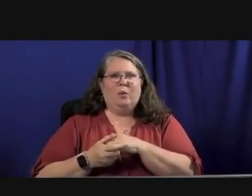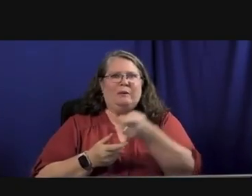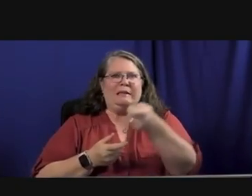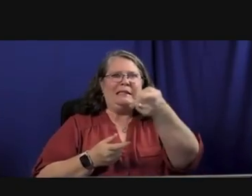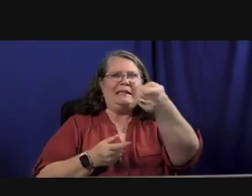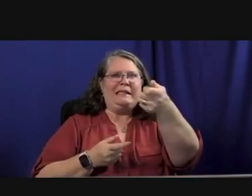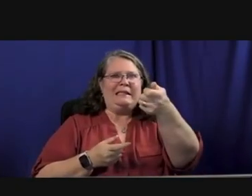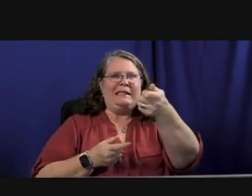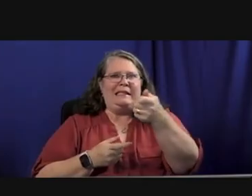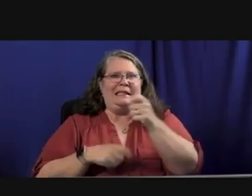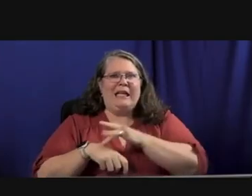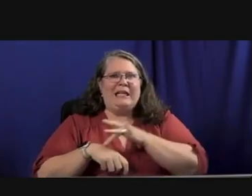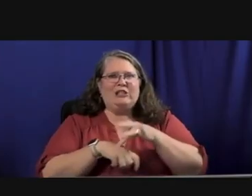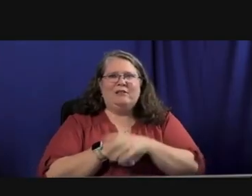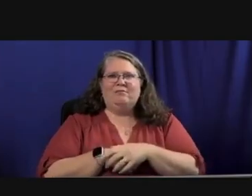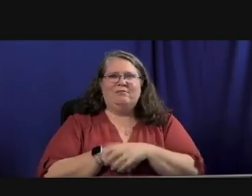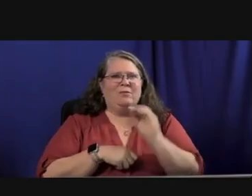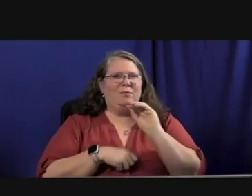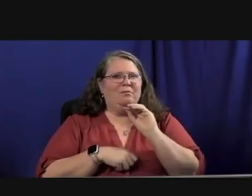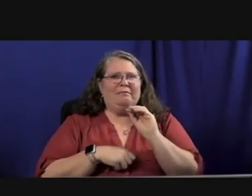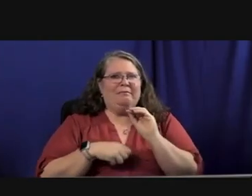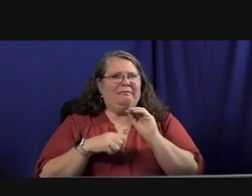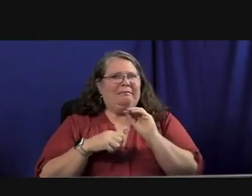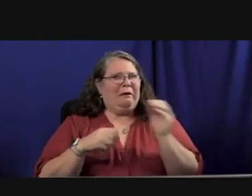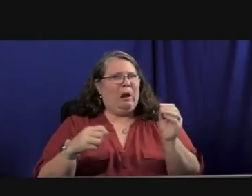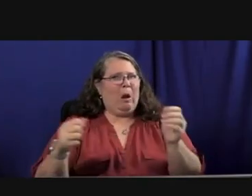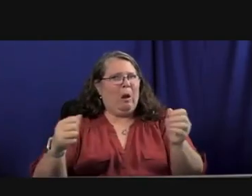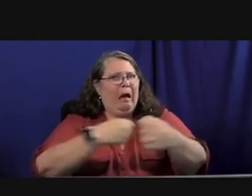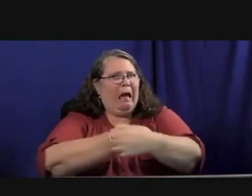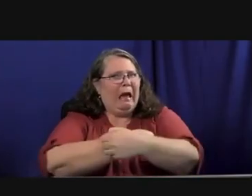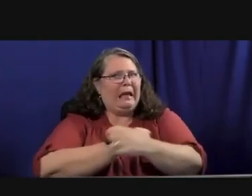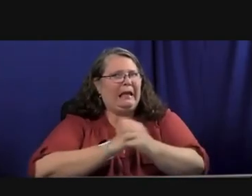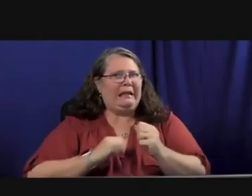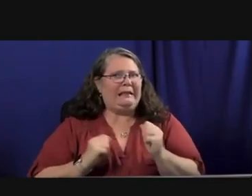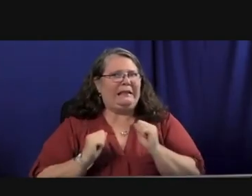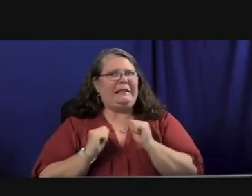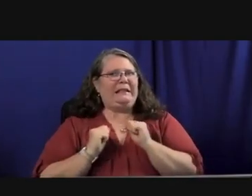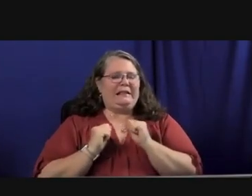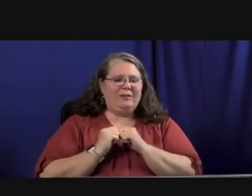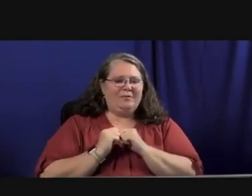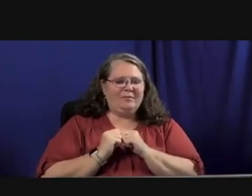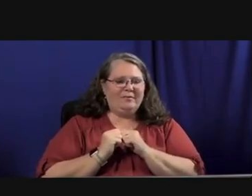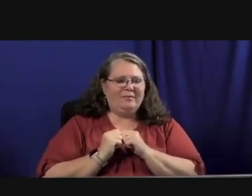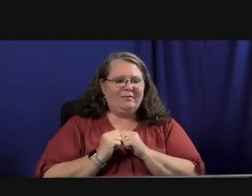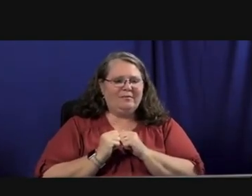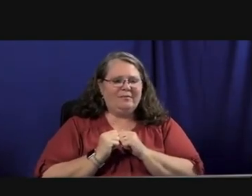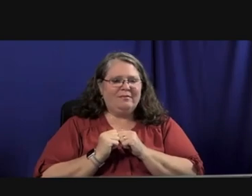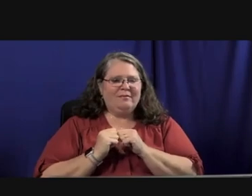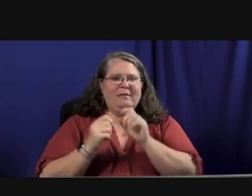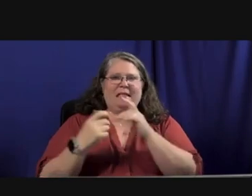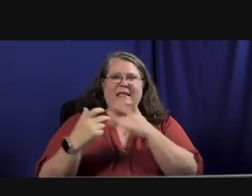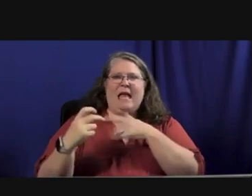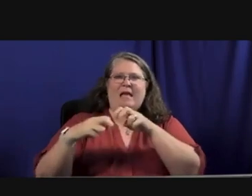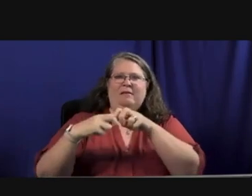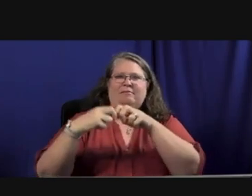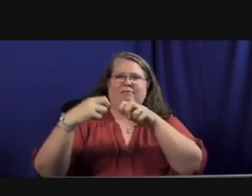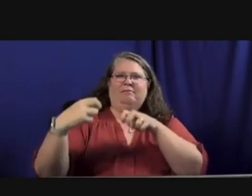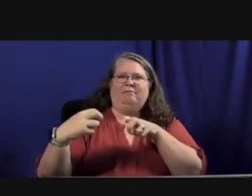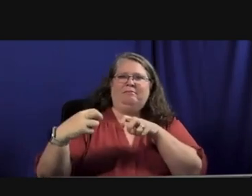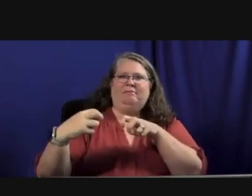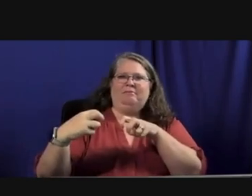arena, typically a lot of those things that I've discussed are not usually touched on, such as physical